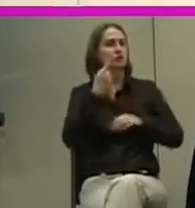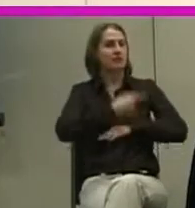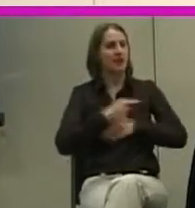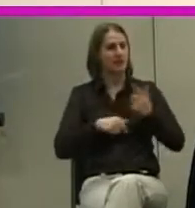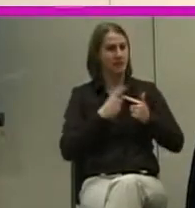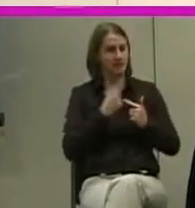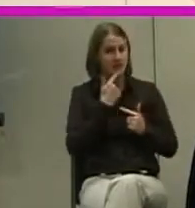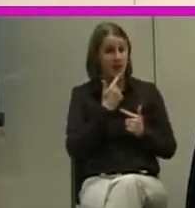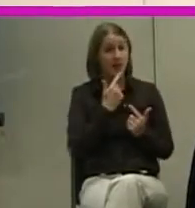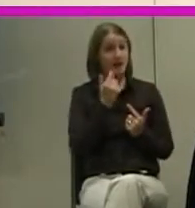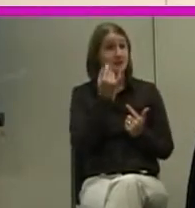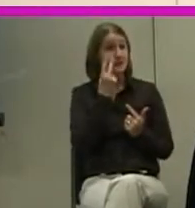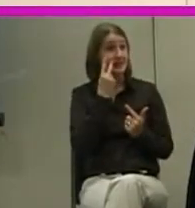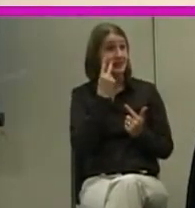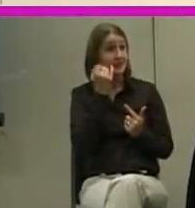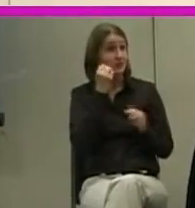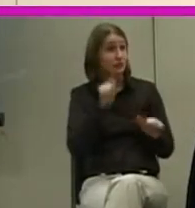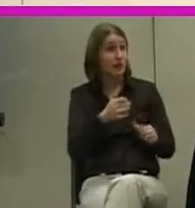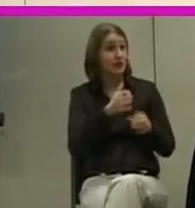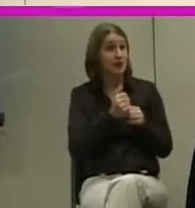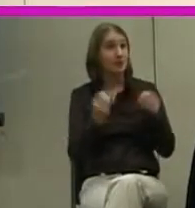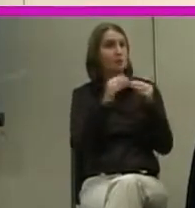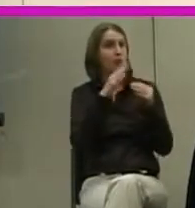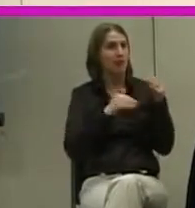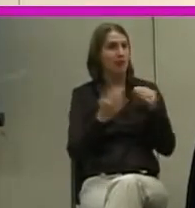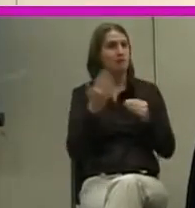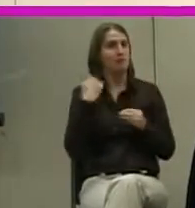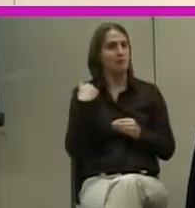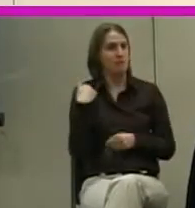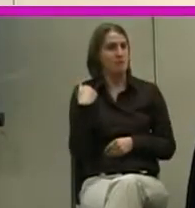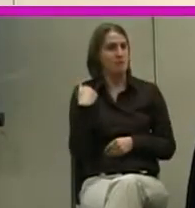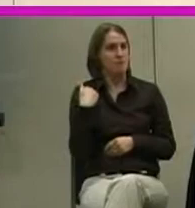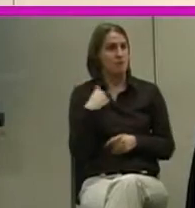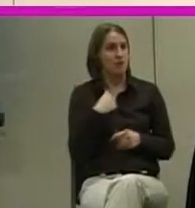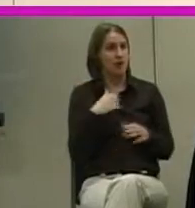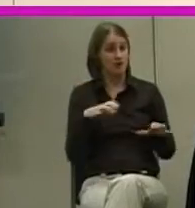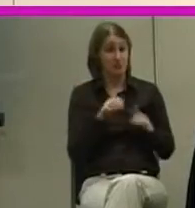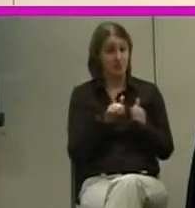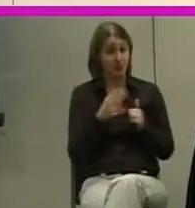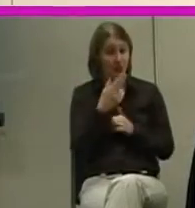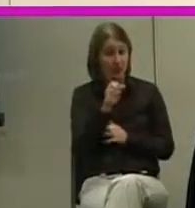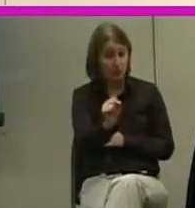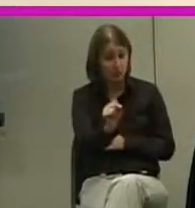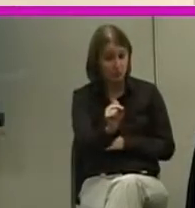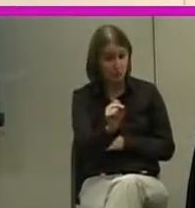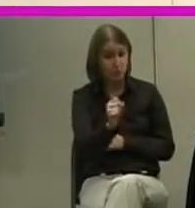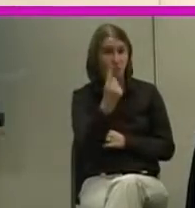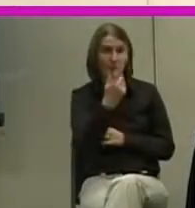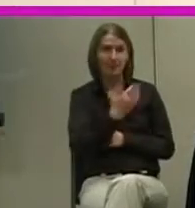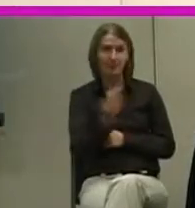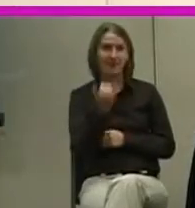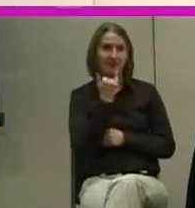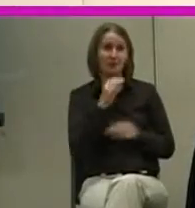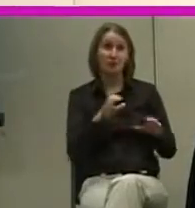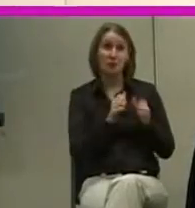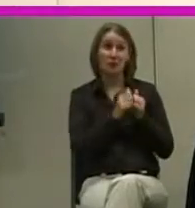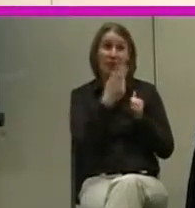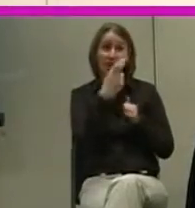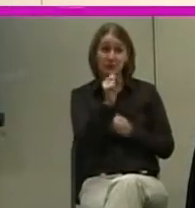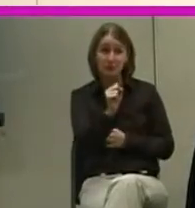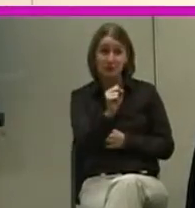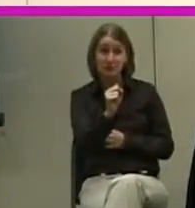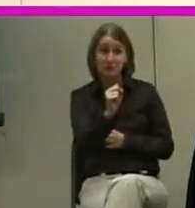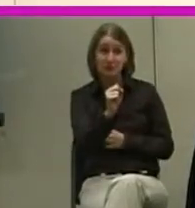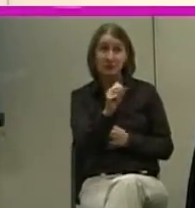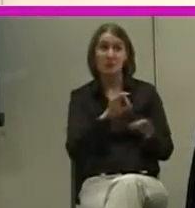oh, let's see if you could get more than you got last time. When I've done this with high school kids, the one thing that I would tell you, if you're going to do this with high school kids, here's your